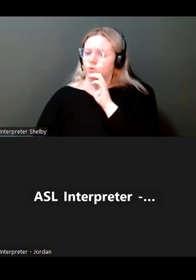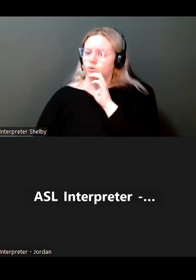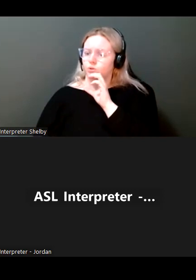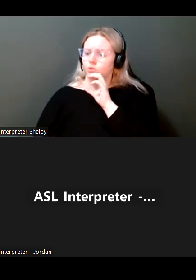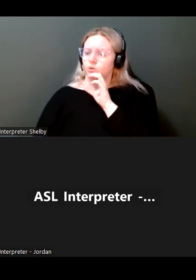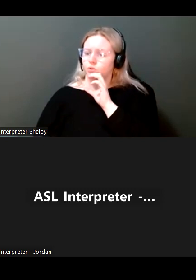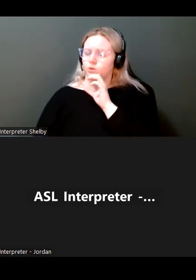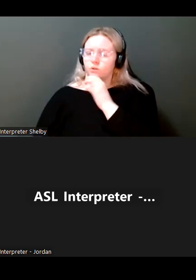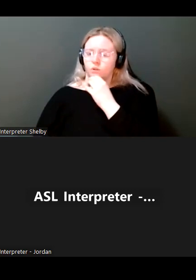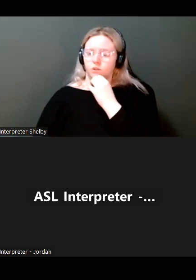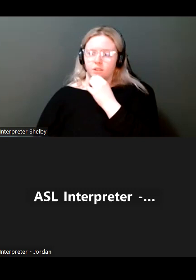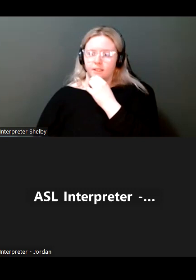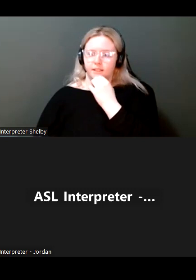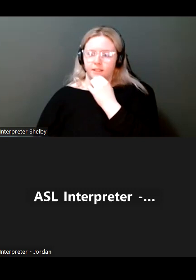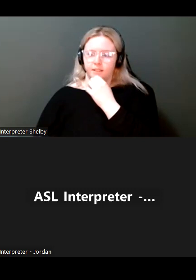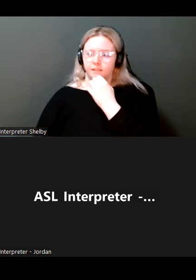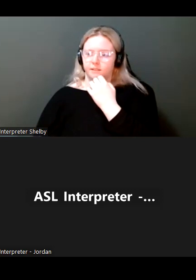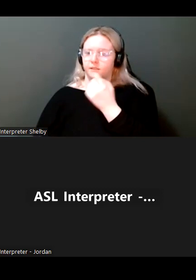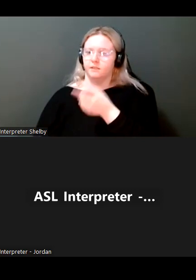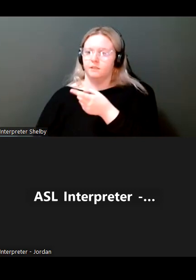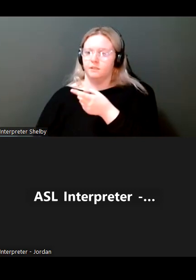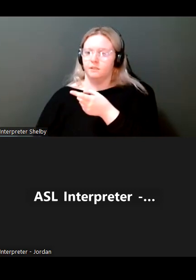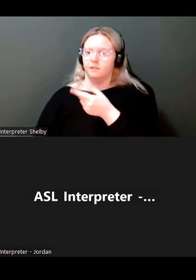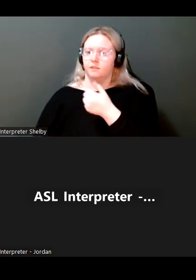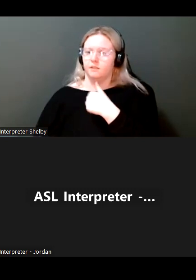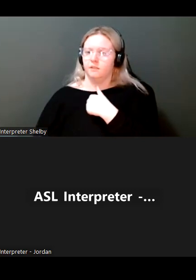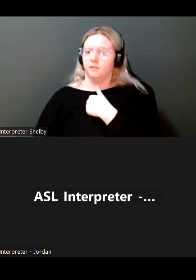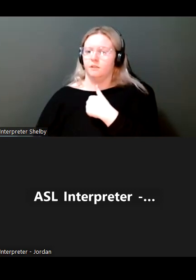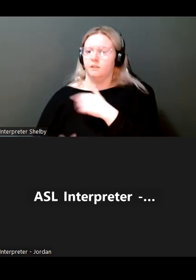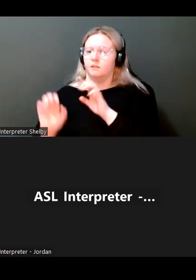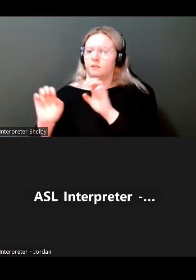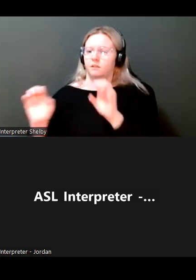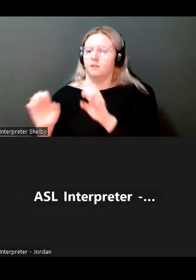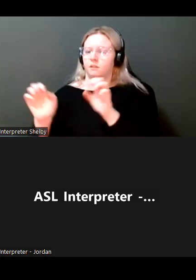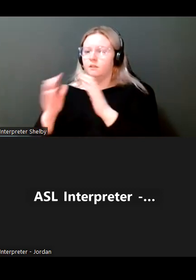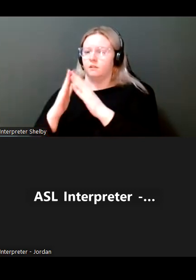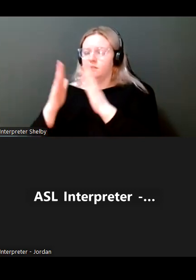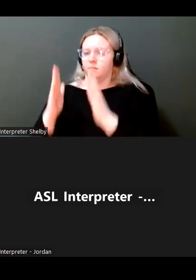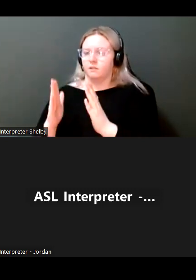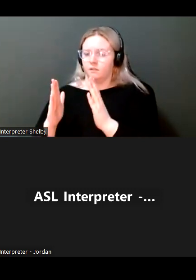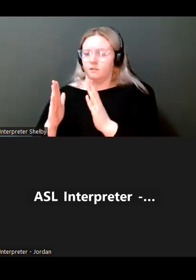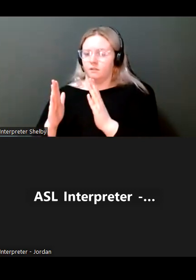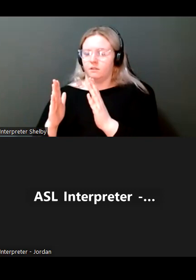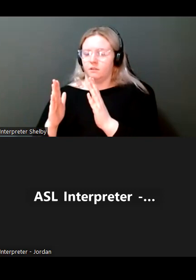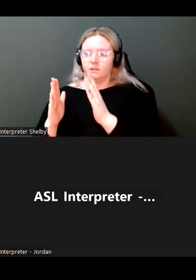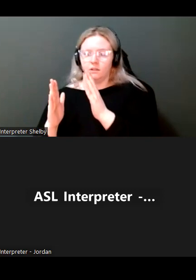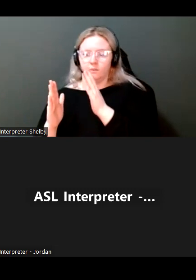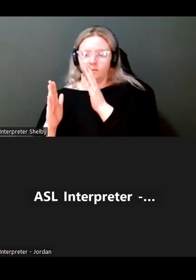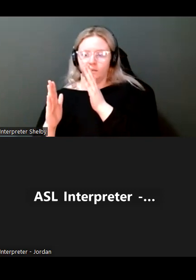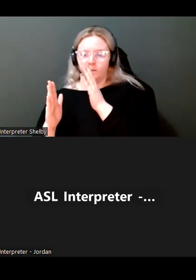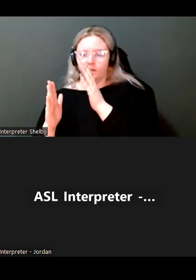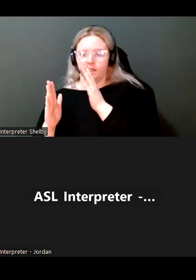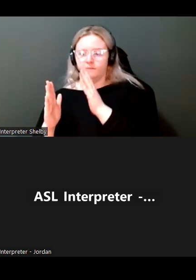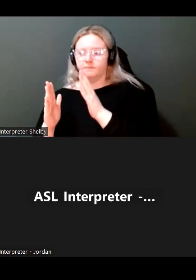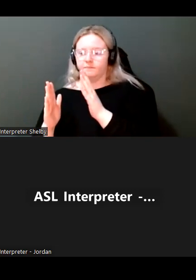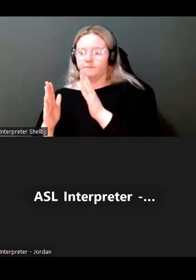Just have this card in front of me. There is an emergency housing line that we typically provide